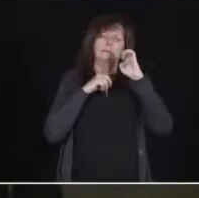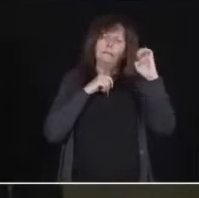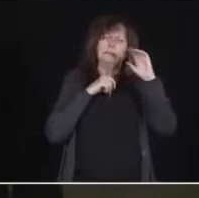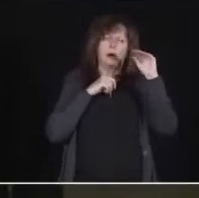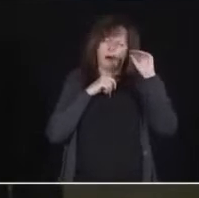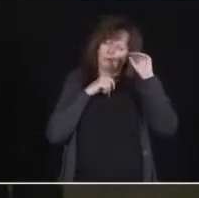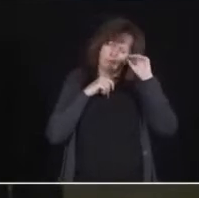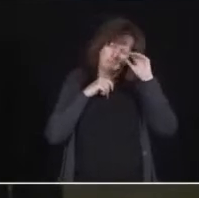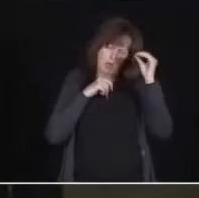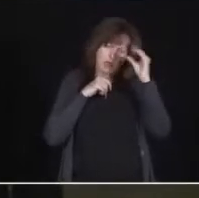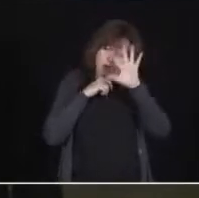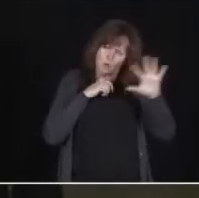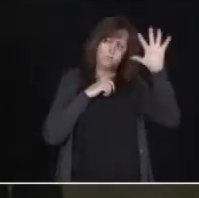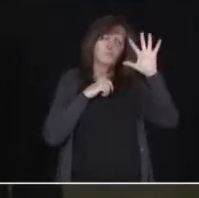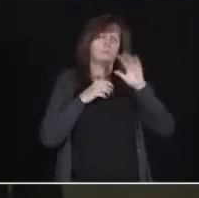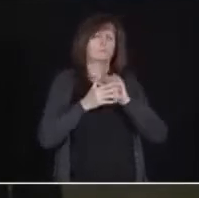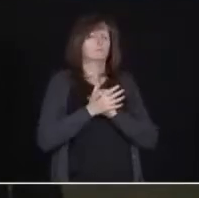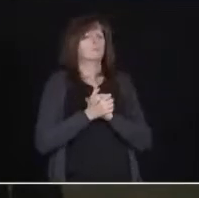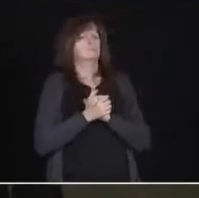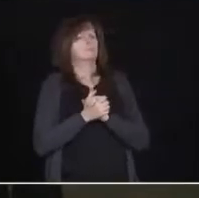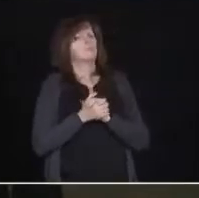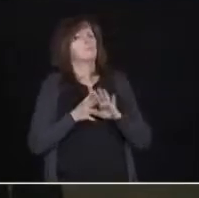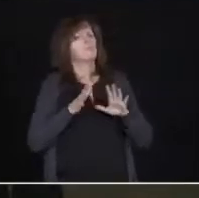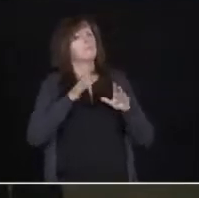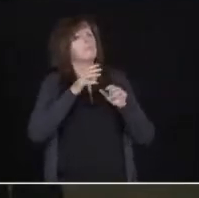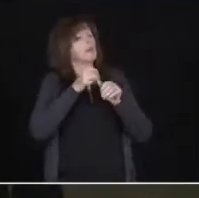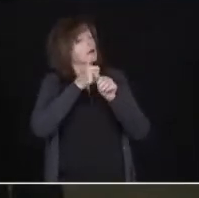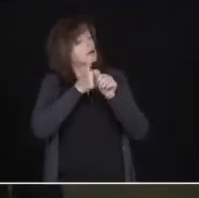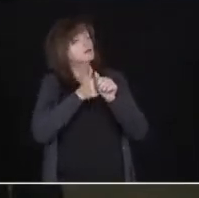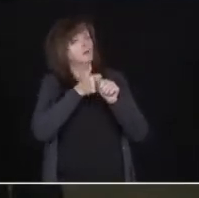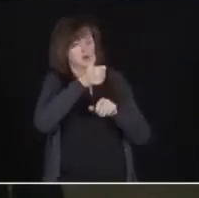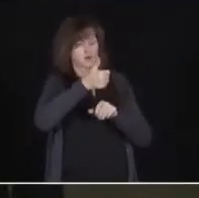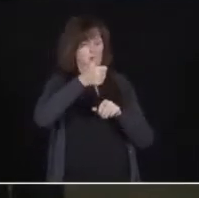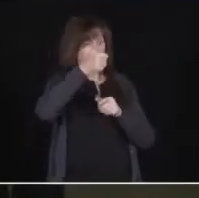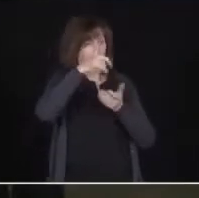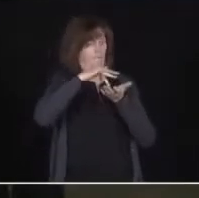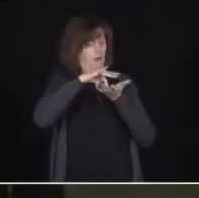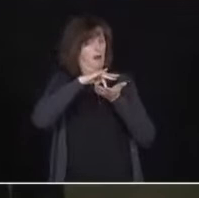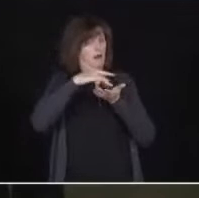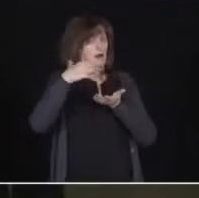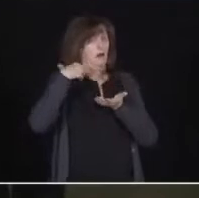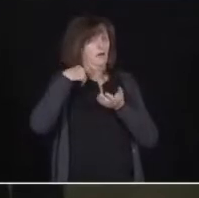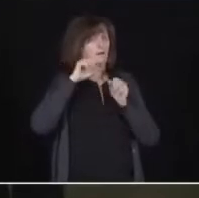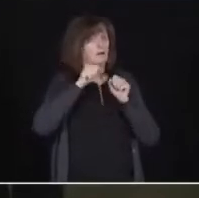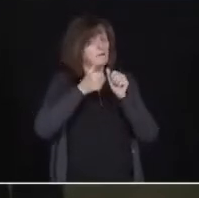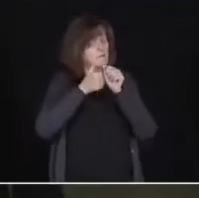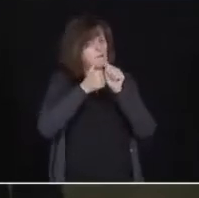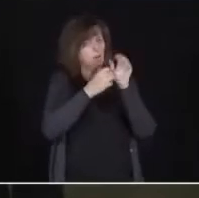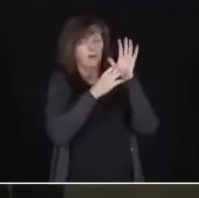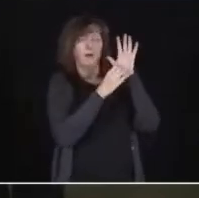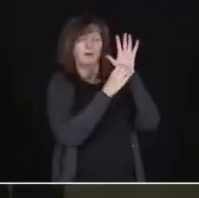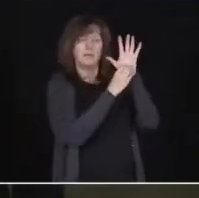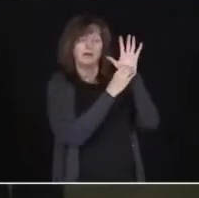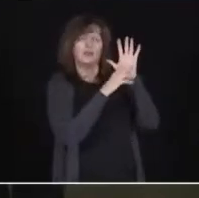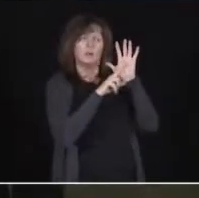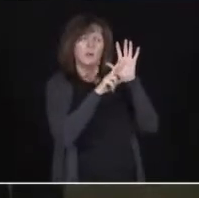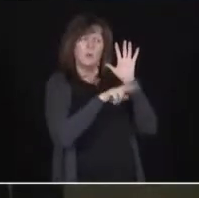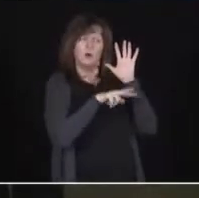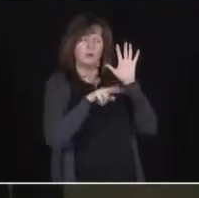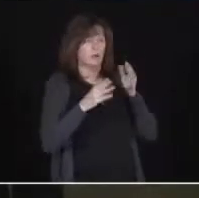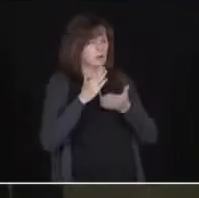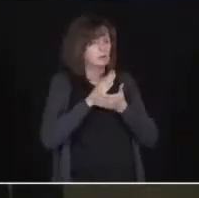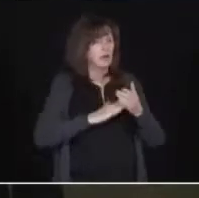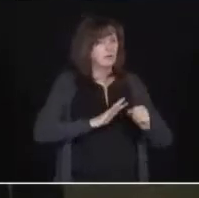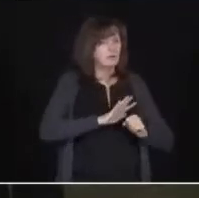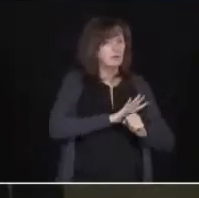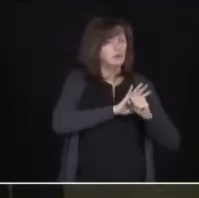always said, each chief medical officer can pull section 22. I know there was a couple regions that were saying we couldn't do it. Well, the proof is in the